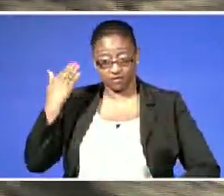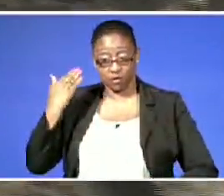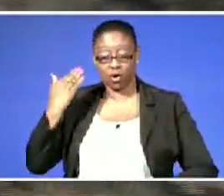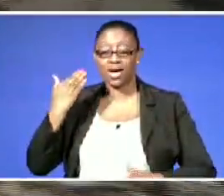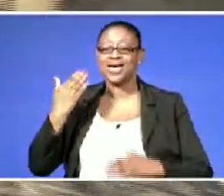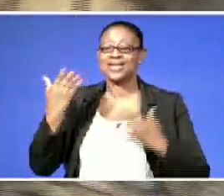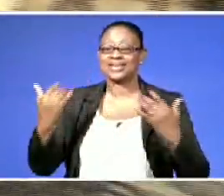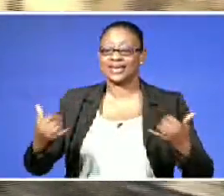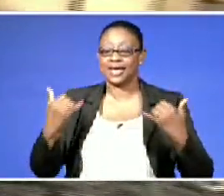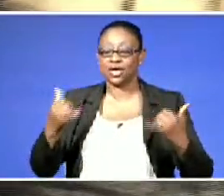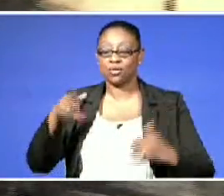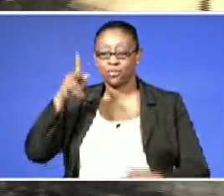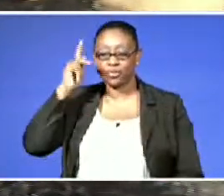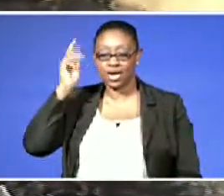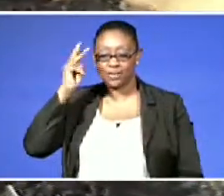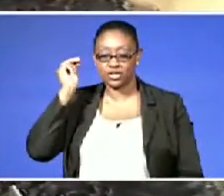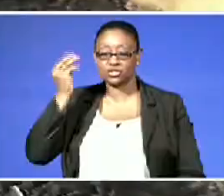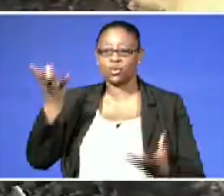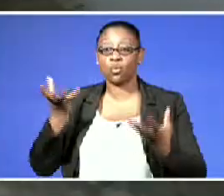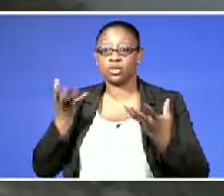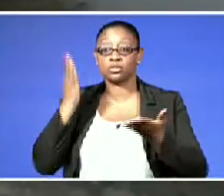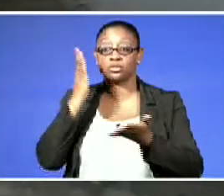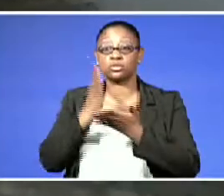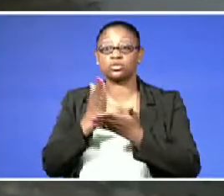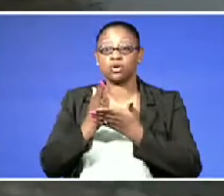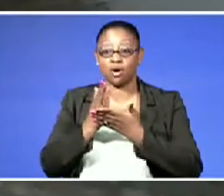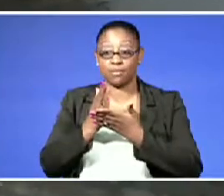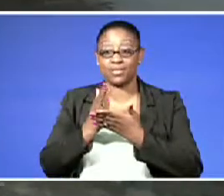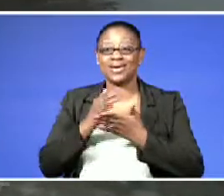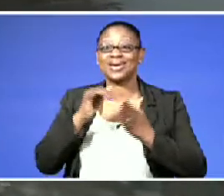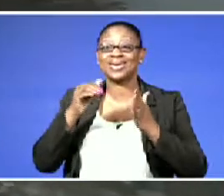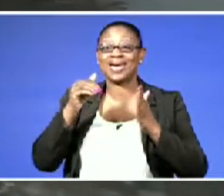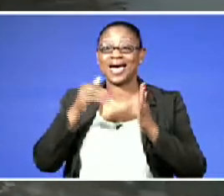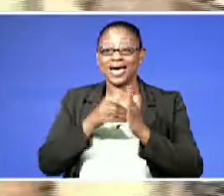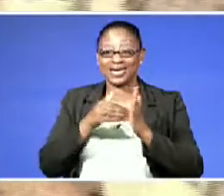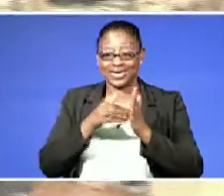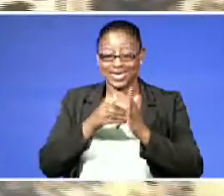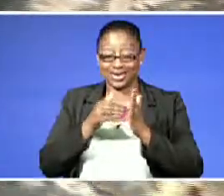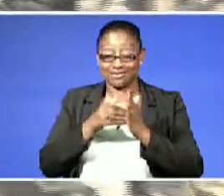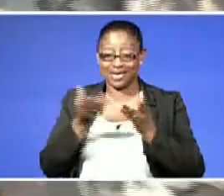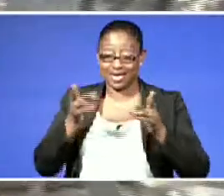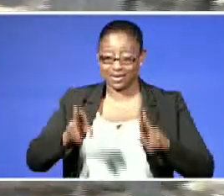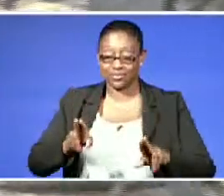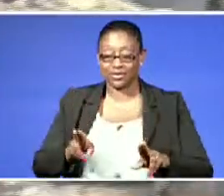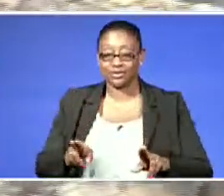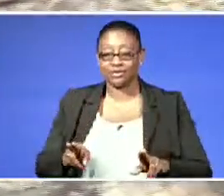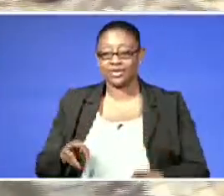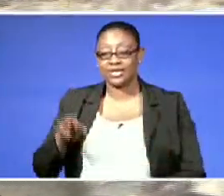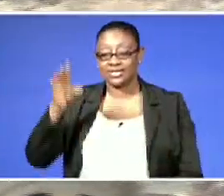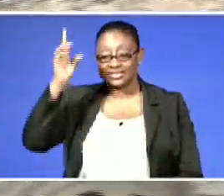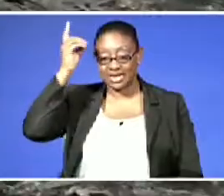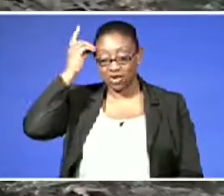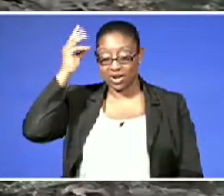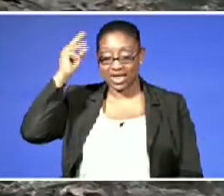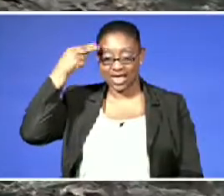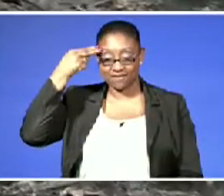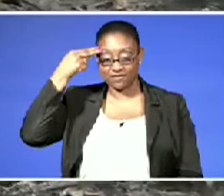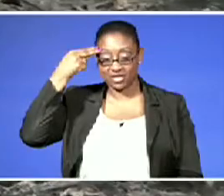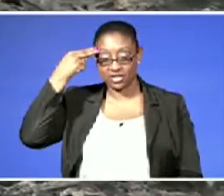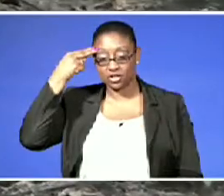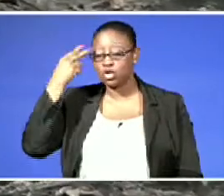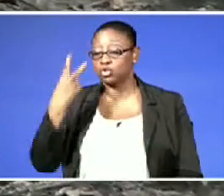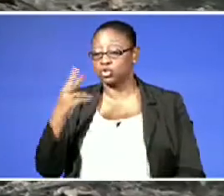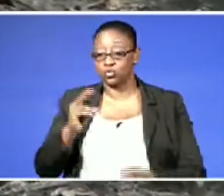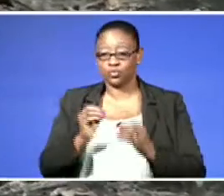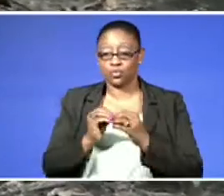to block any rebuilding made during an emergency cabinet meeting last night. Foreign Affairs Minister Darren Henfield on two